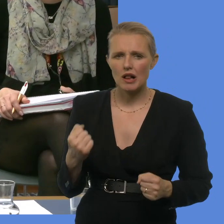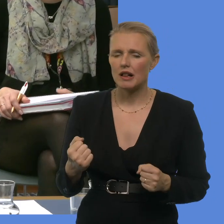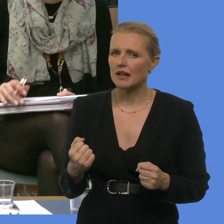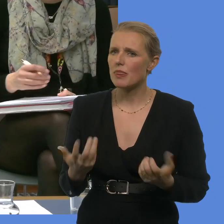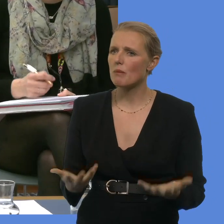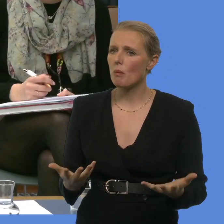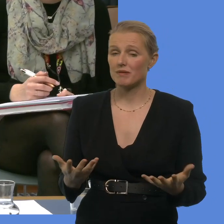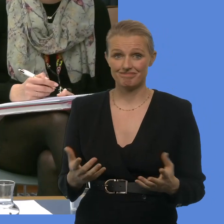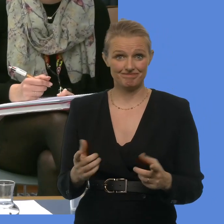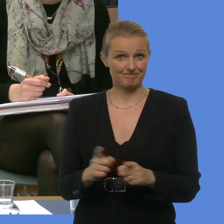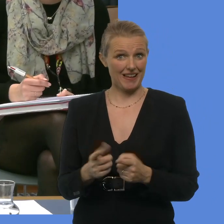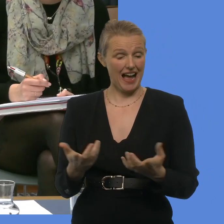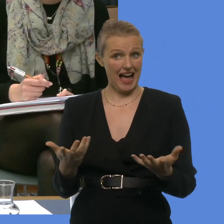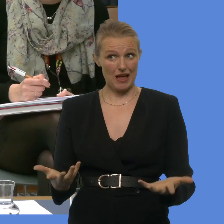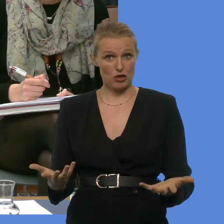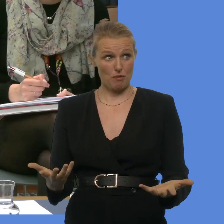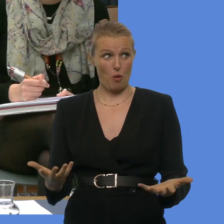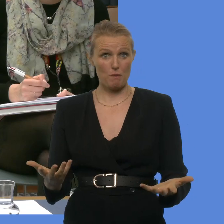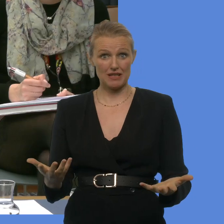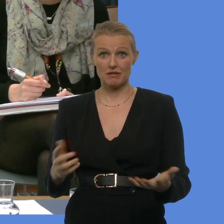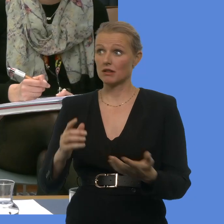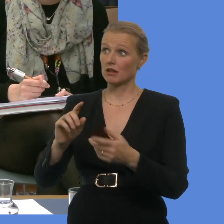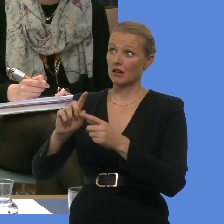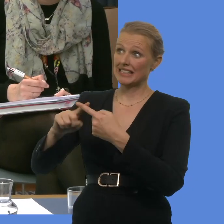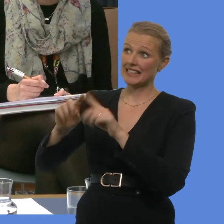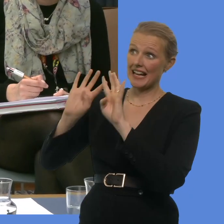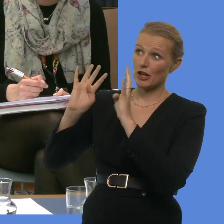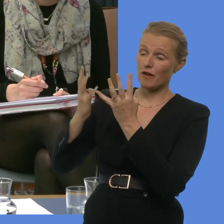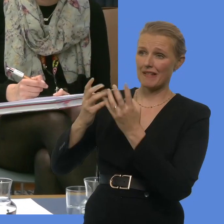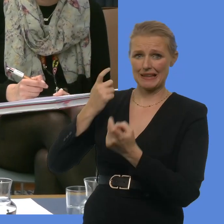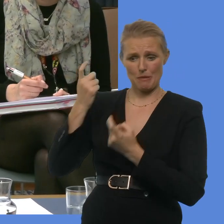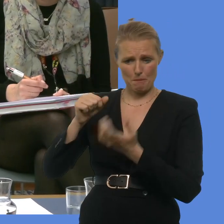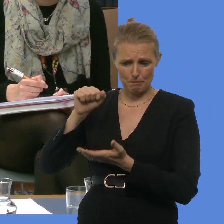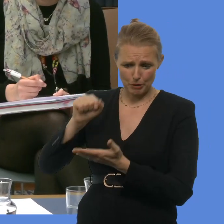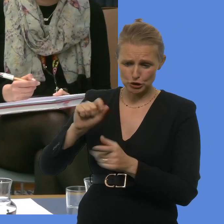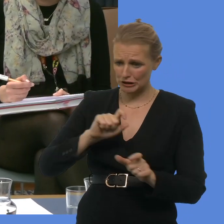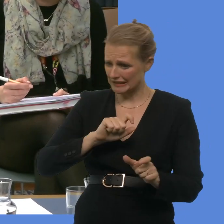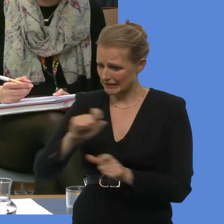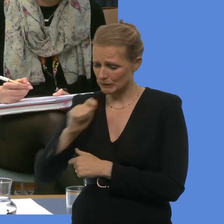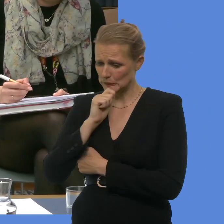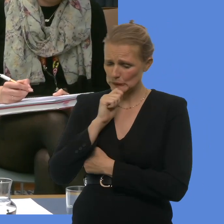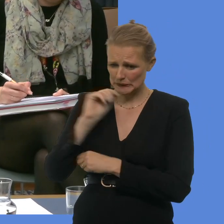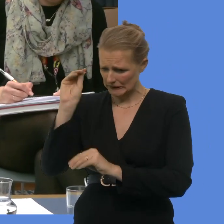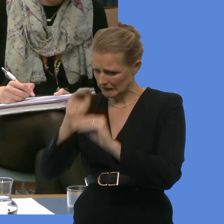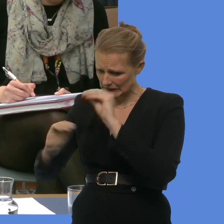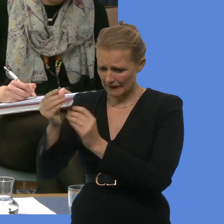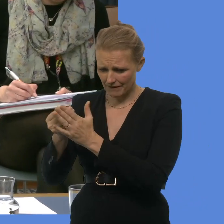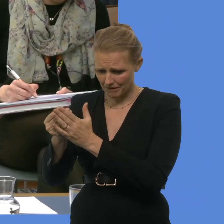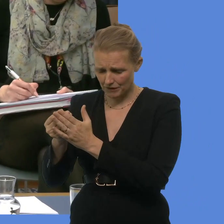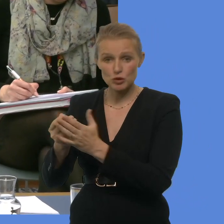an increased focus across the executive on budget sustainability. So within that context, the